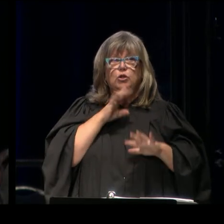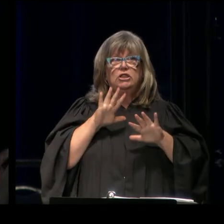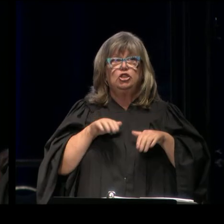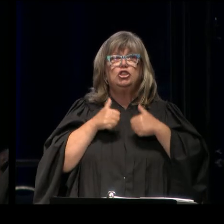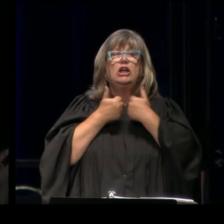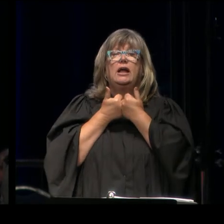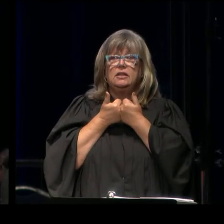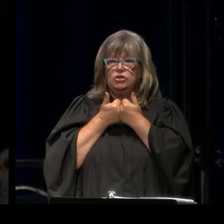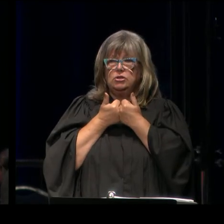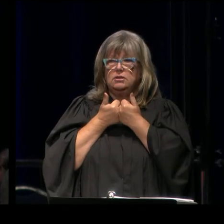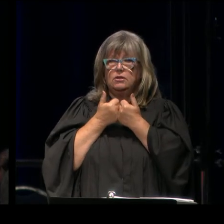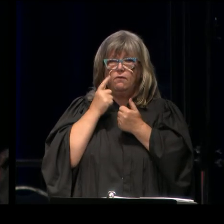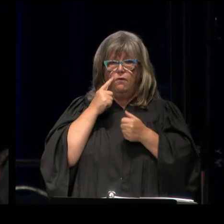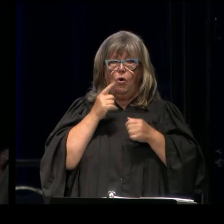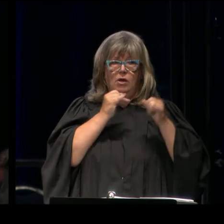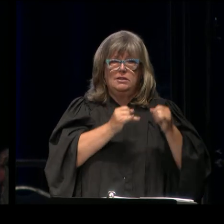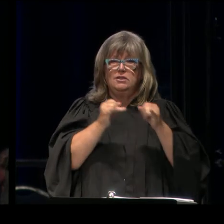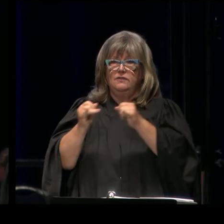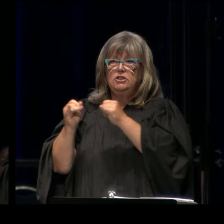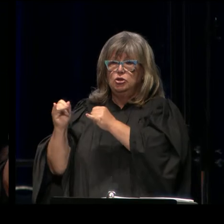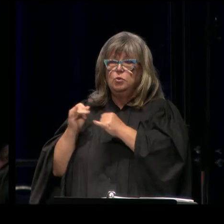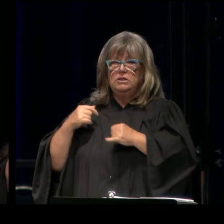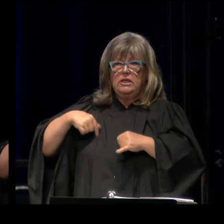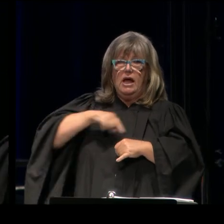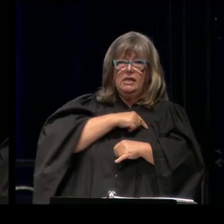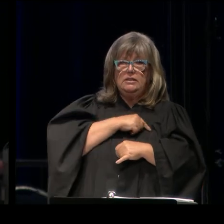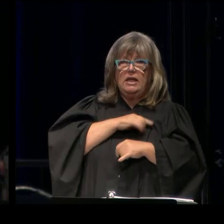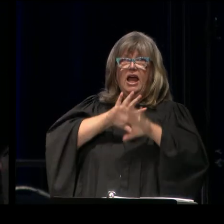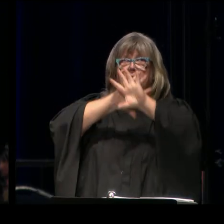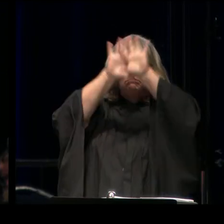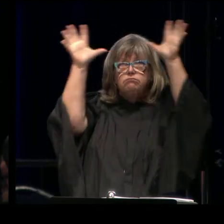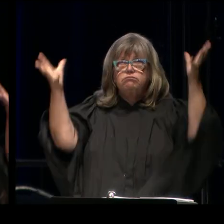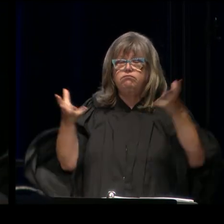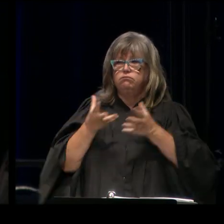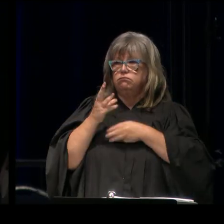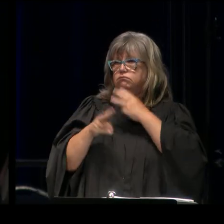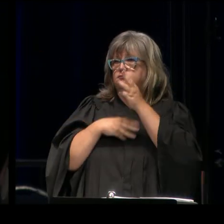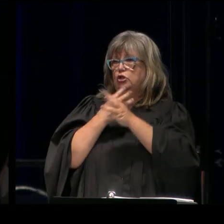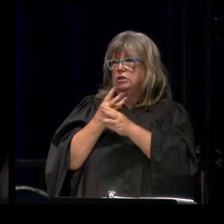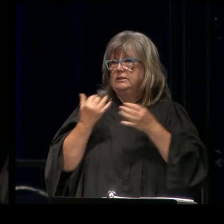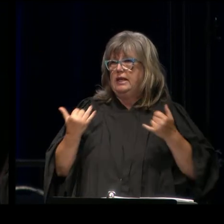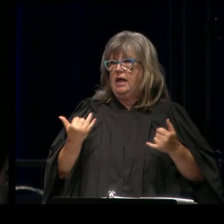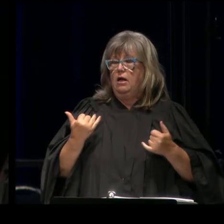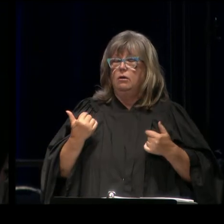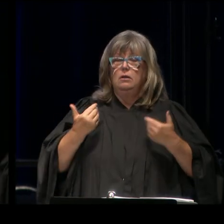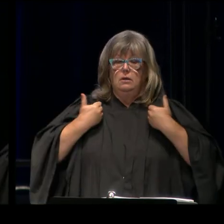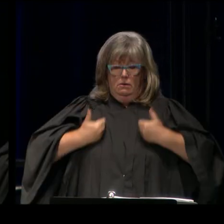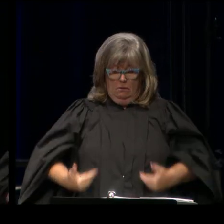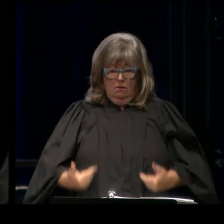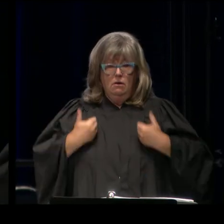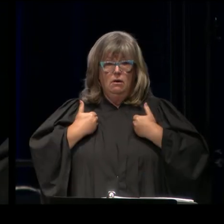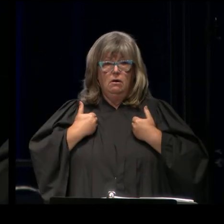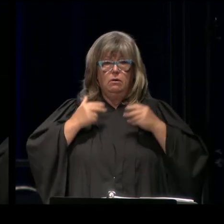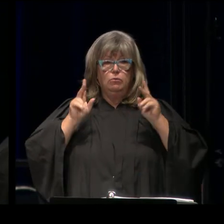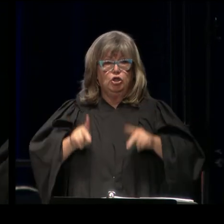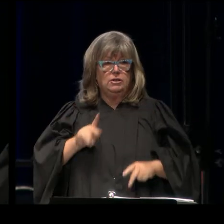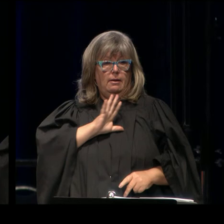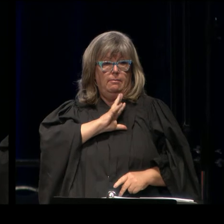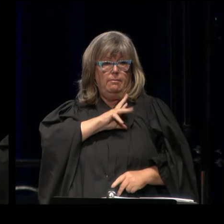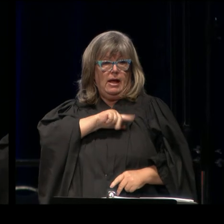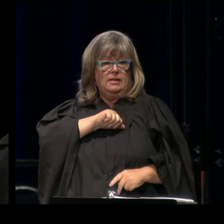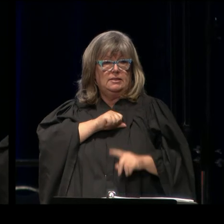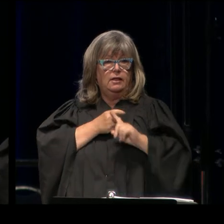as individuals and the world. As a Palestinian, and